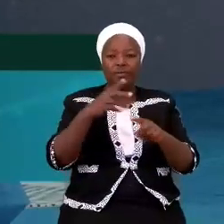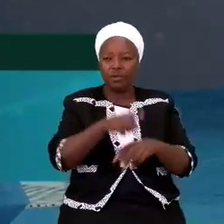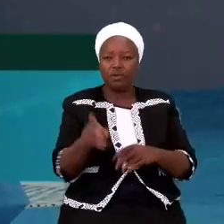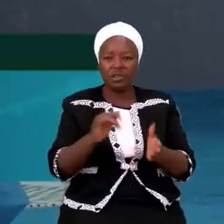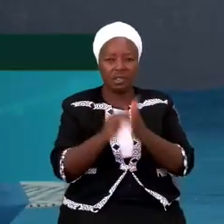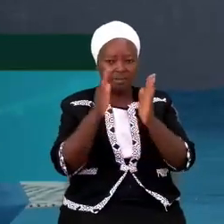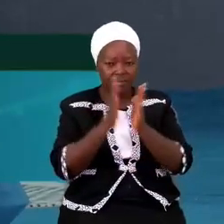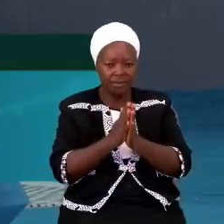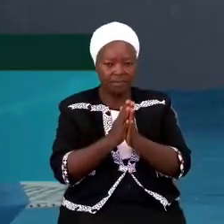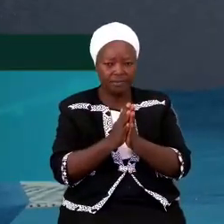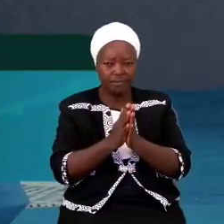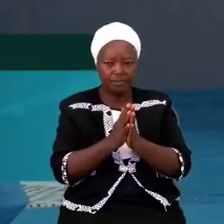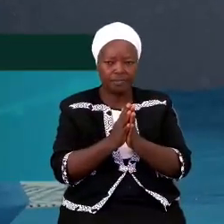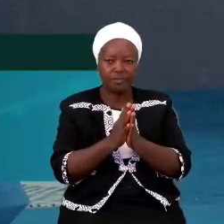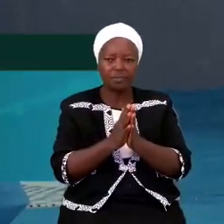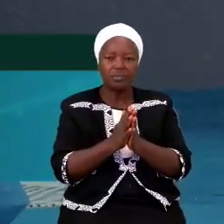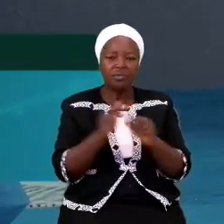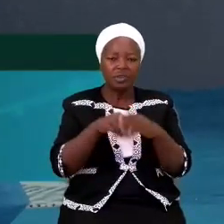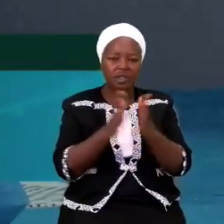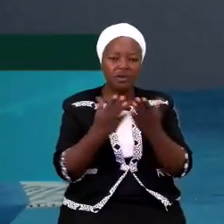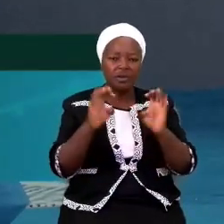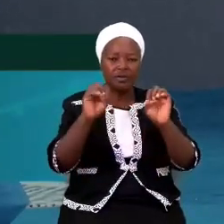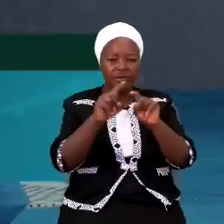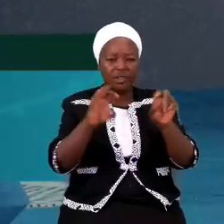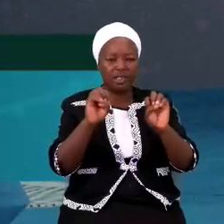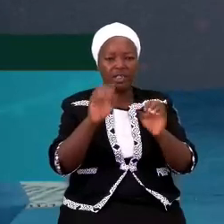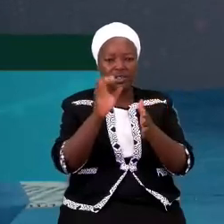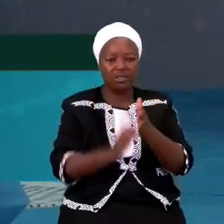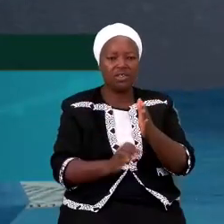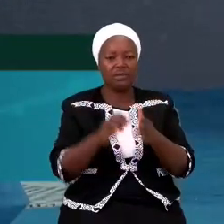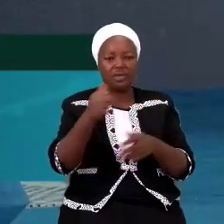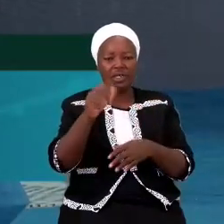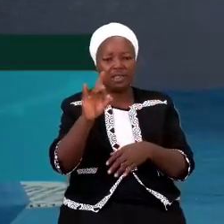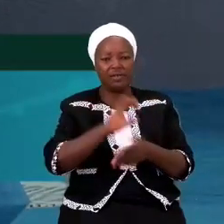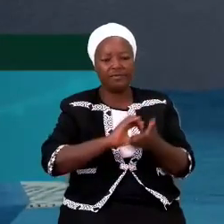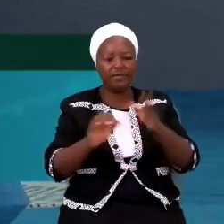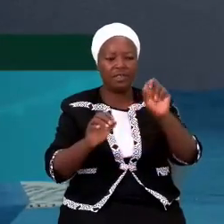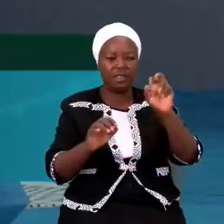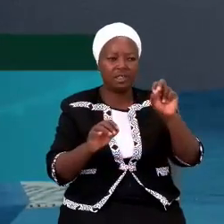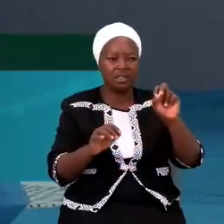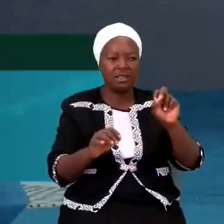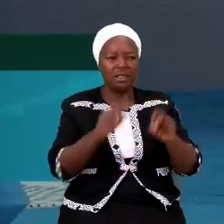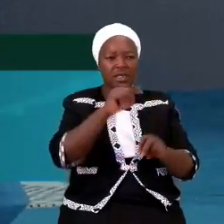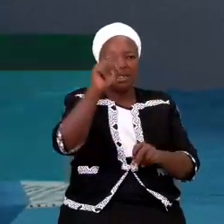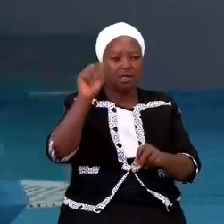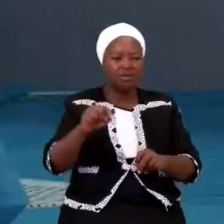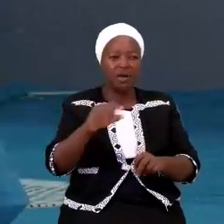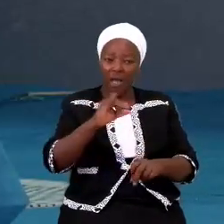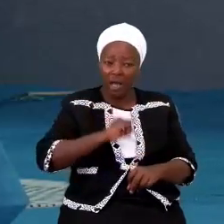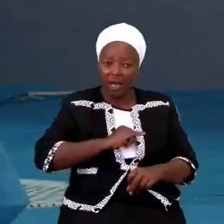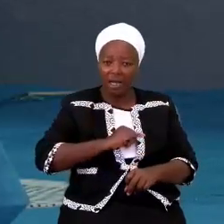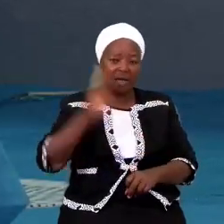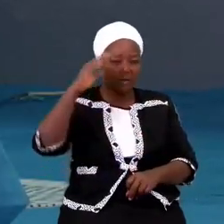I will judge you, O house of Israel, everyone